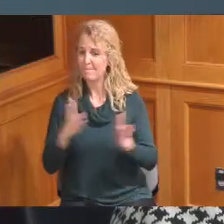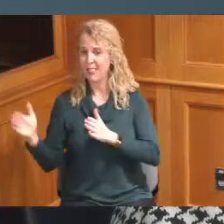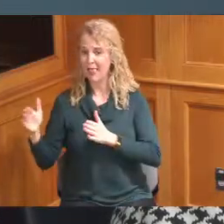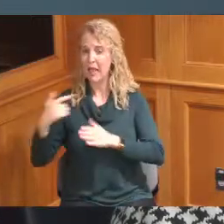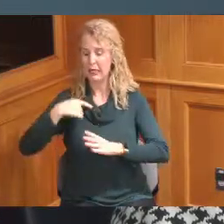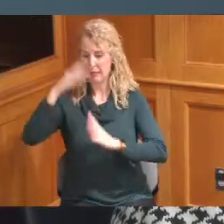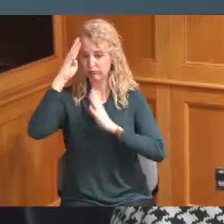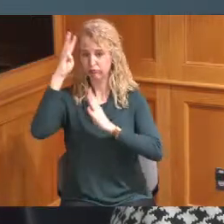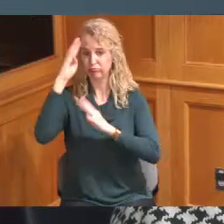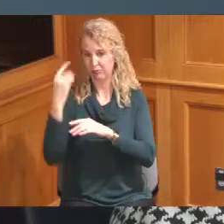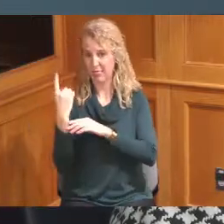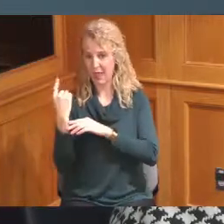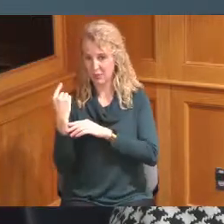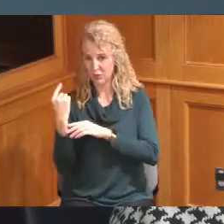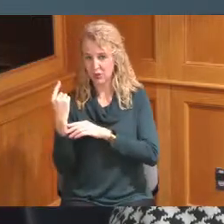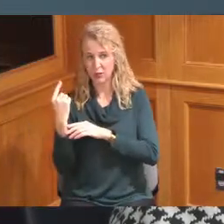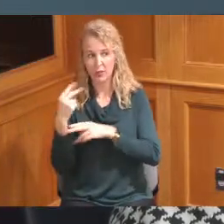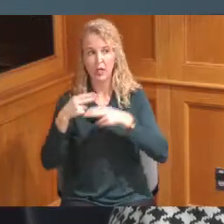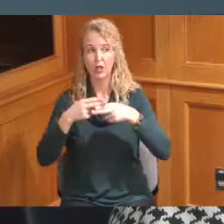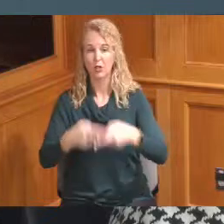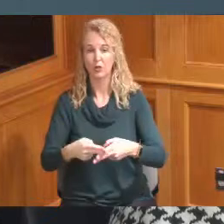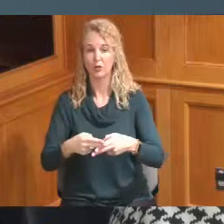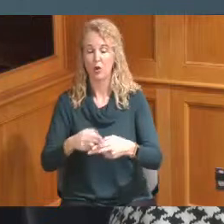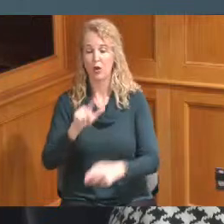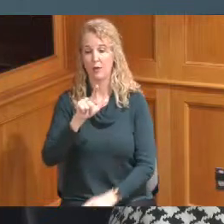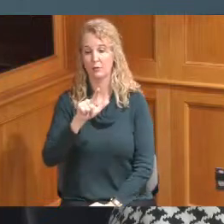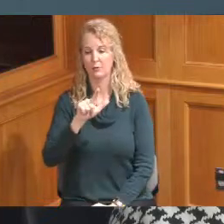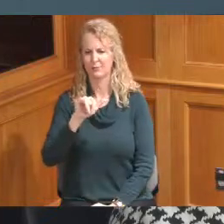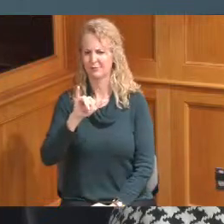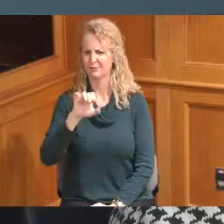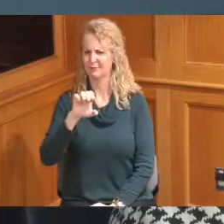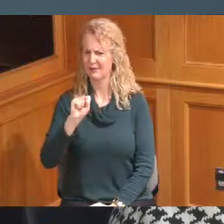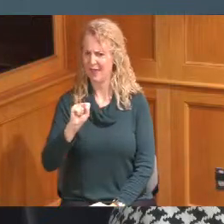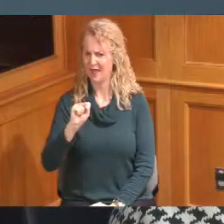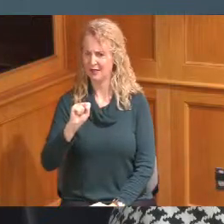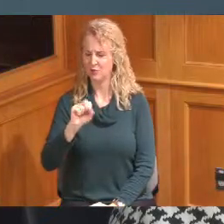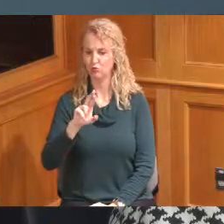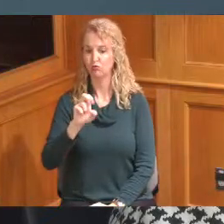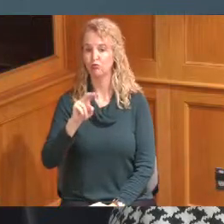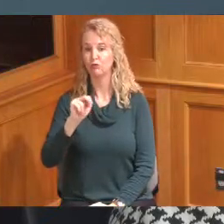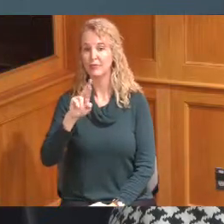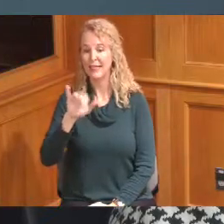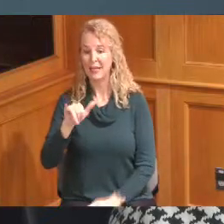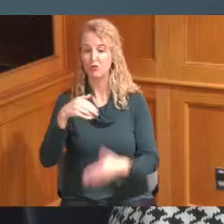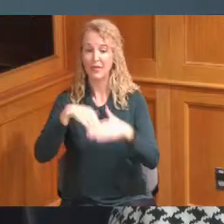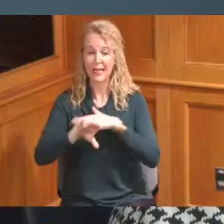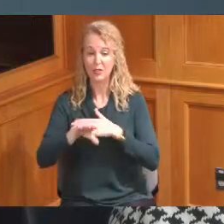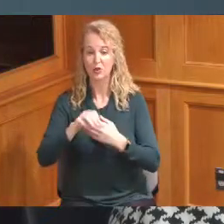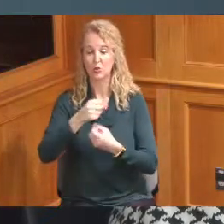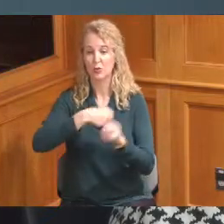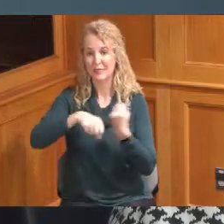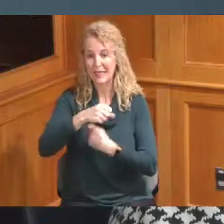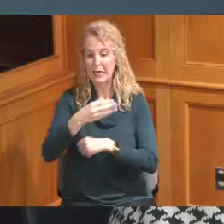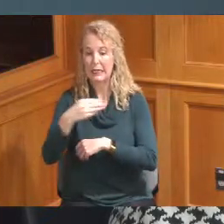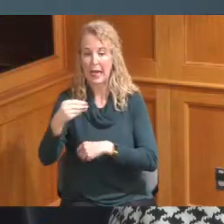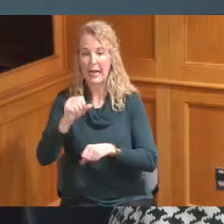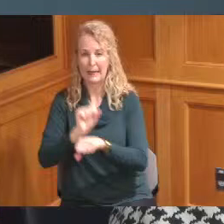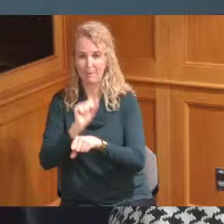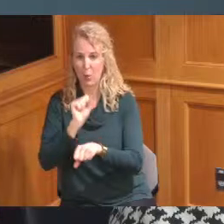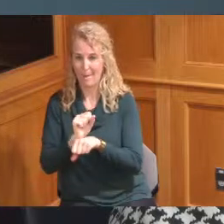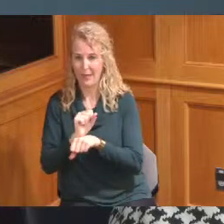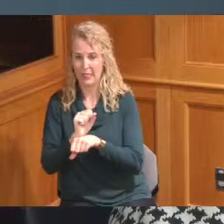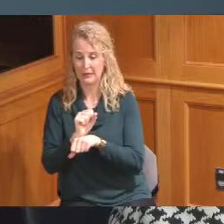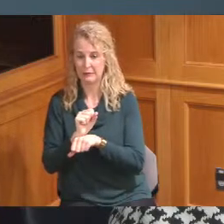started last year. It's called RISE, and it stands for Reentry into Society and Employment.